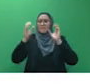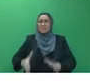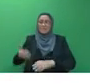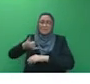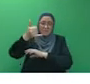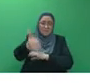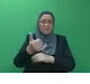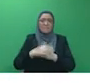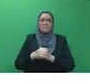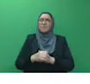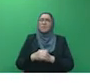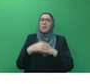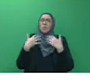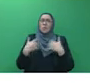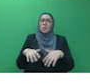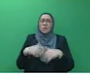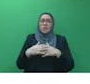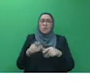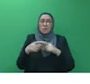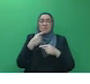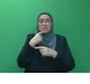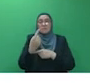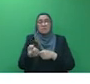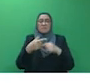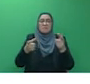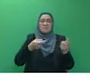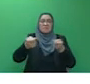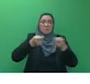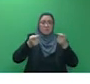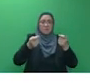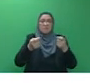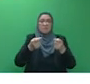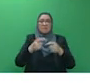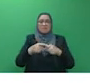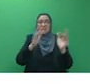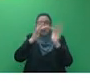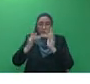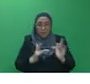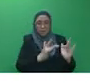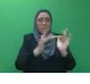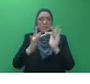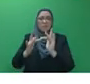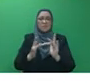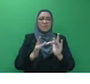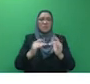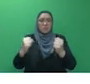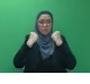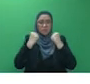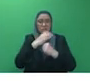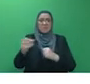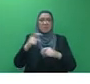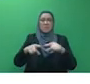but they're doing it i mean they are managing it somehow and okay i guess they have budget they've got the network power you know but people like us